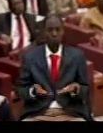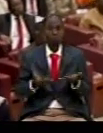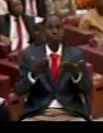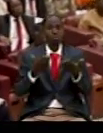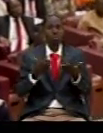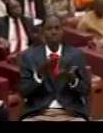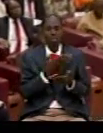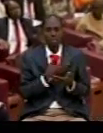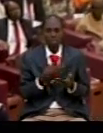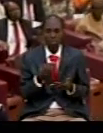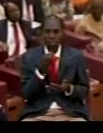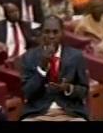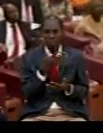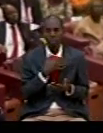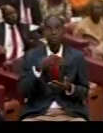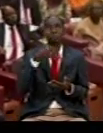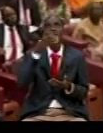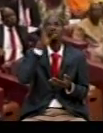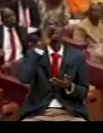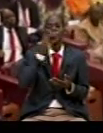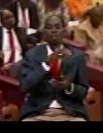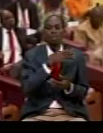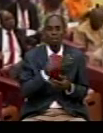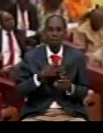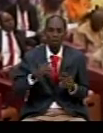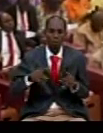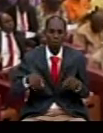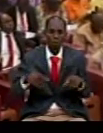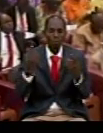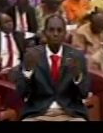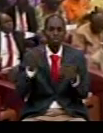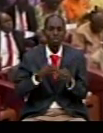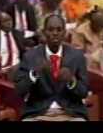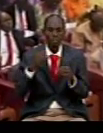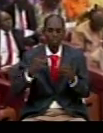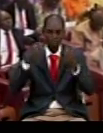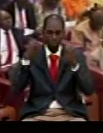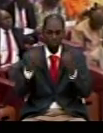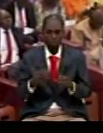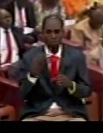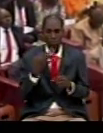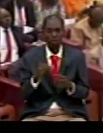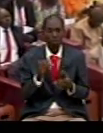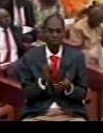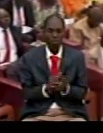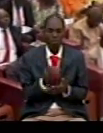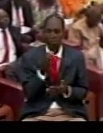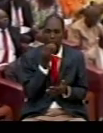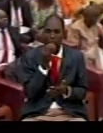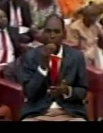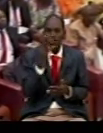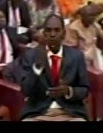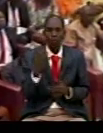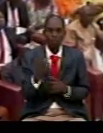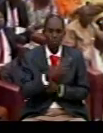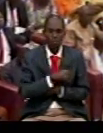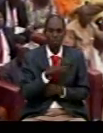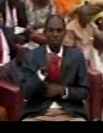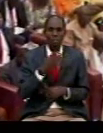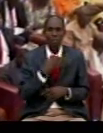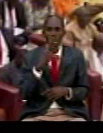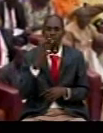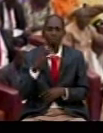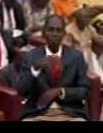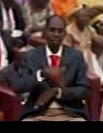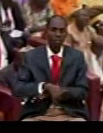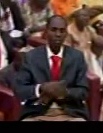and drink, and went in the strength of that meat 40 days and 40